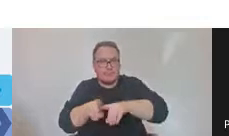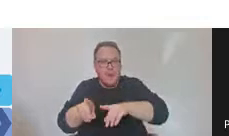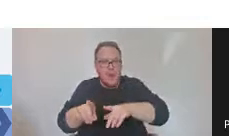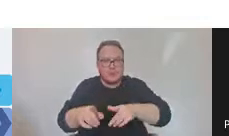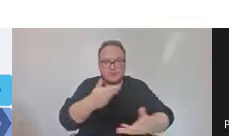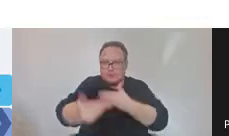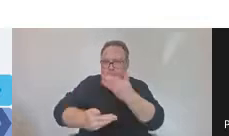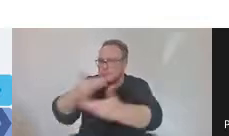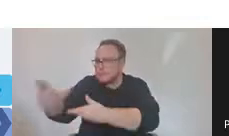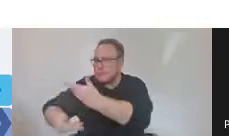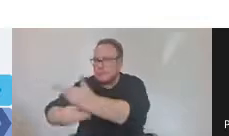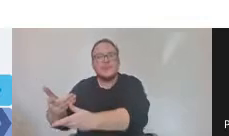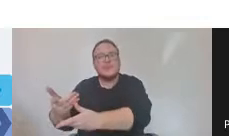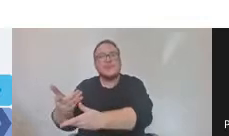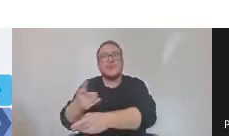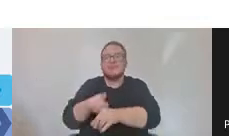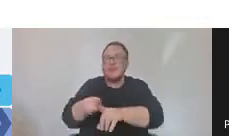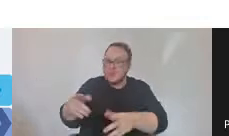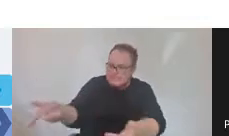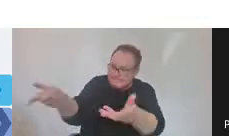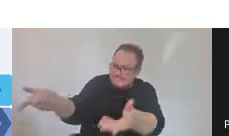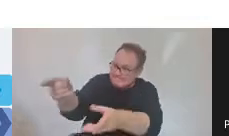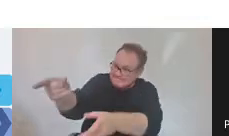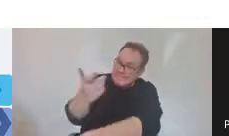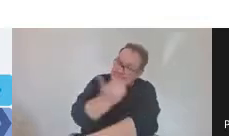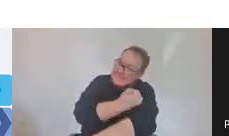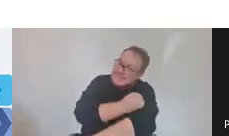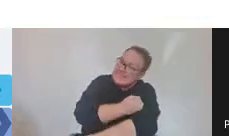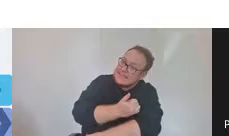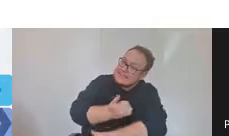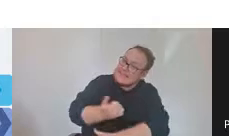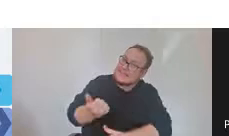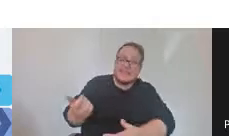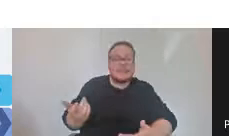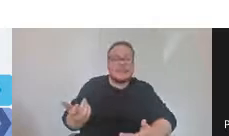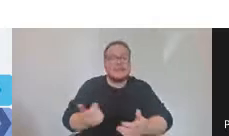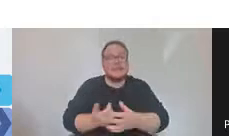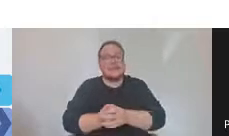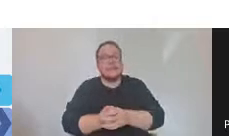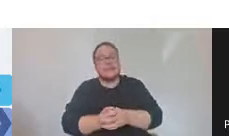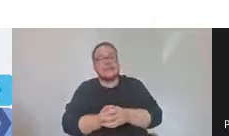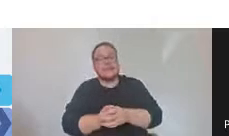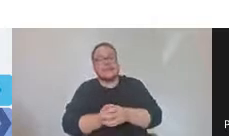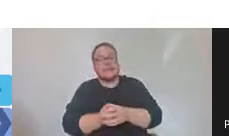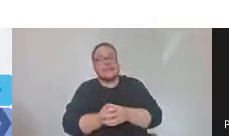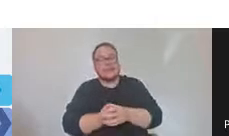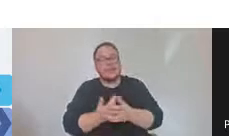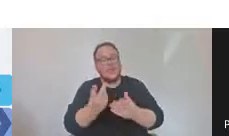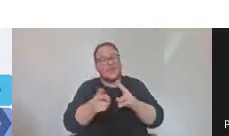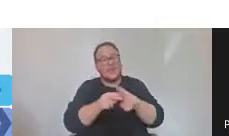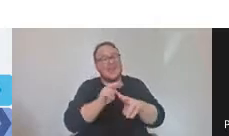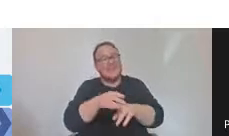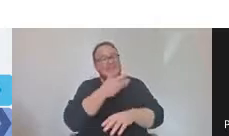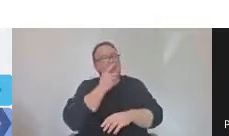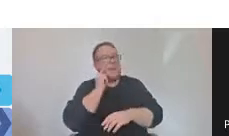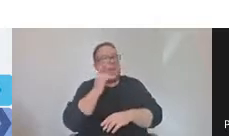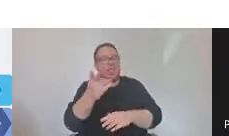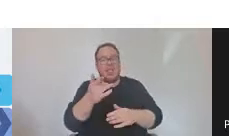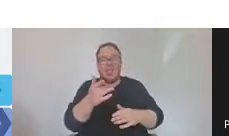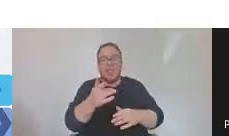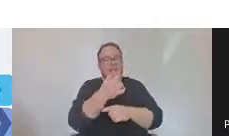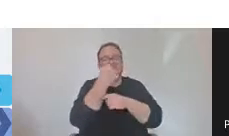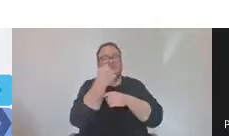We've gone down to the individual level. We're always keen to vaccinate people who have not been vaccinated. And